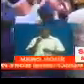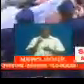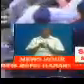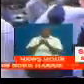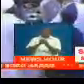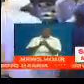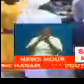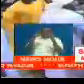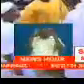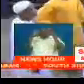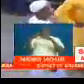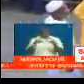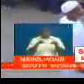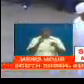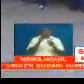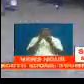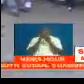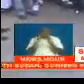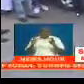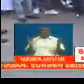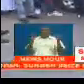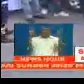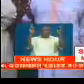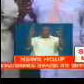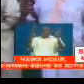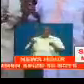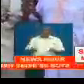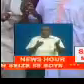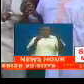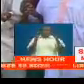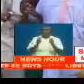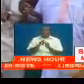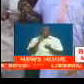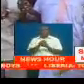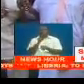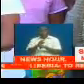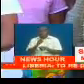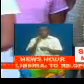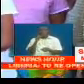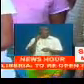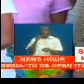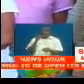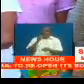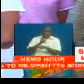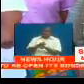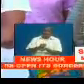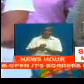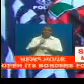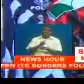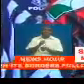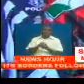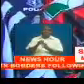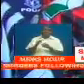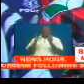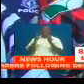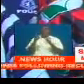Evans Edu, commended the Muslim community for the peaceful manner in which they handled the issue. He assured them that the petition would receive the